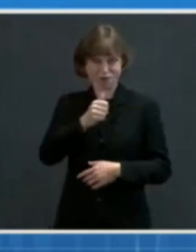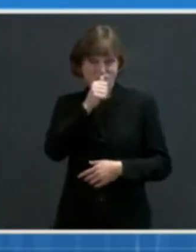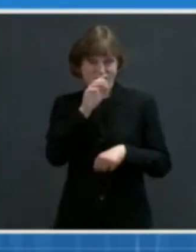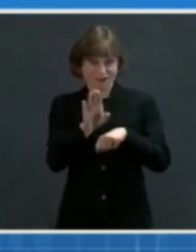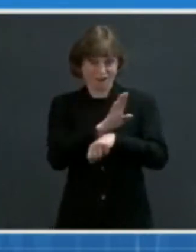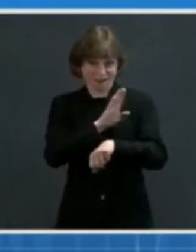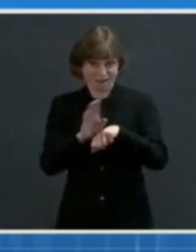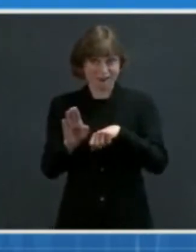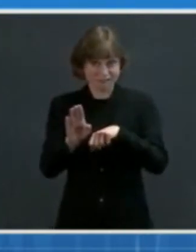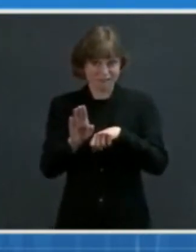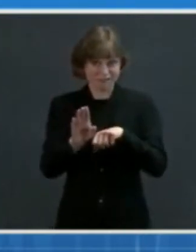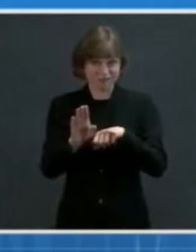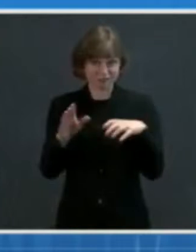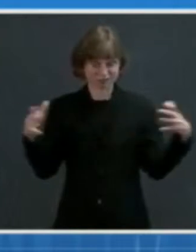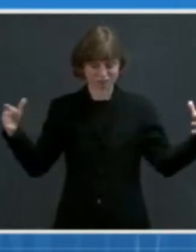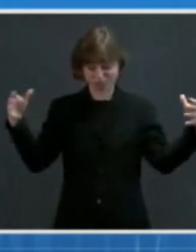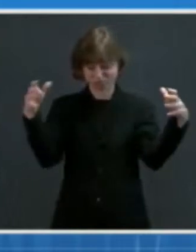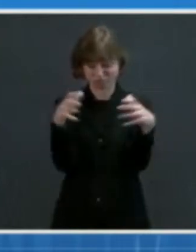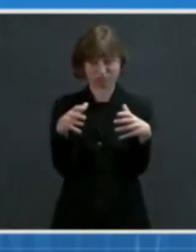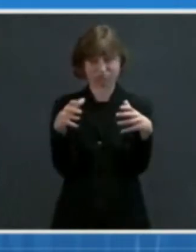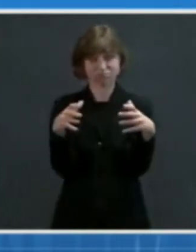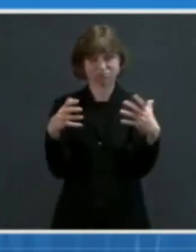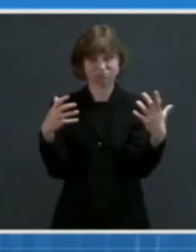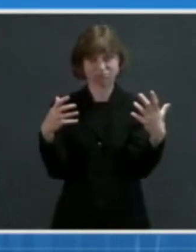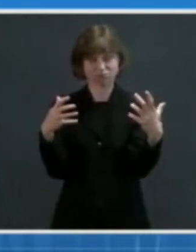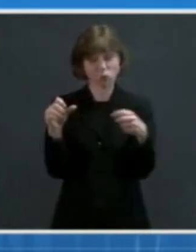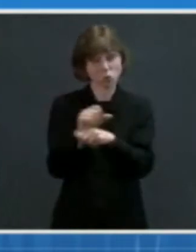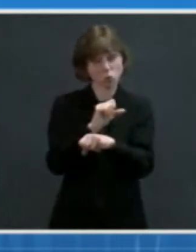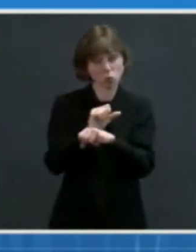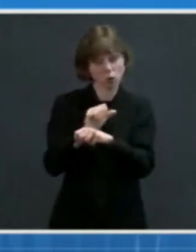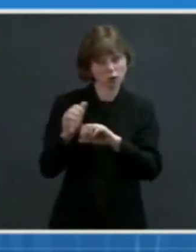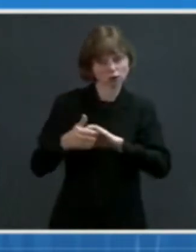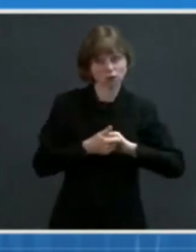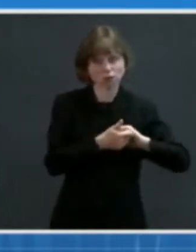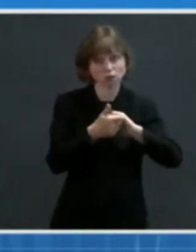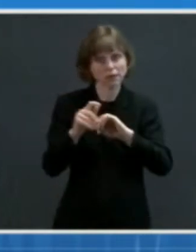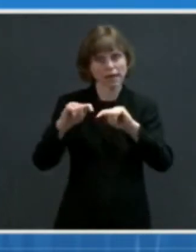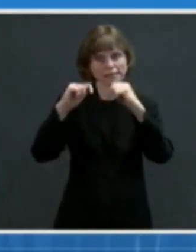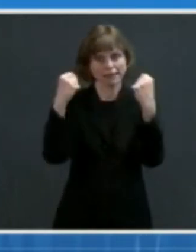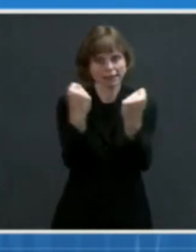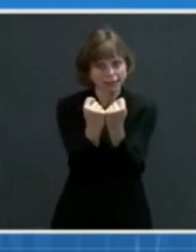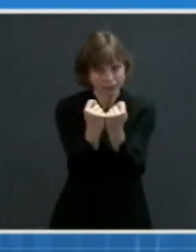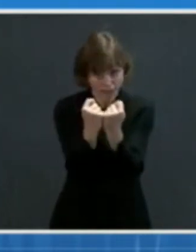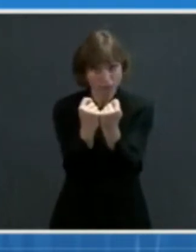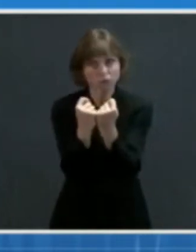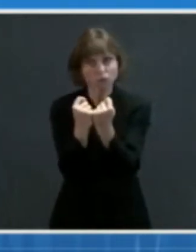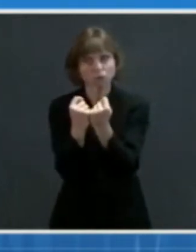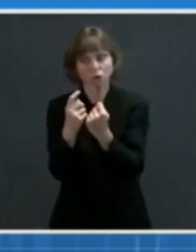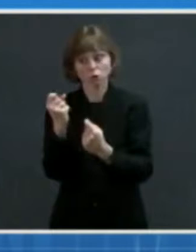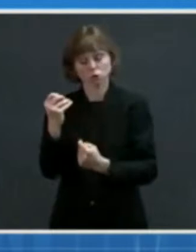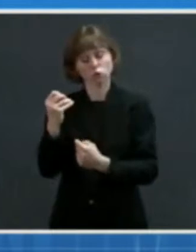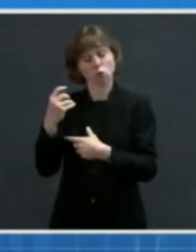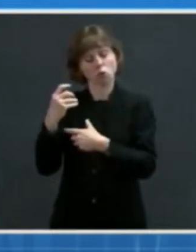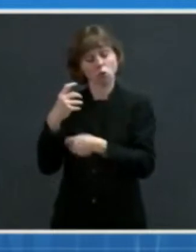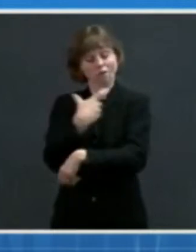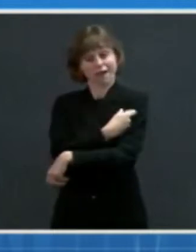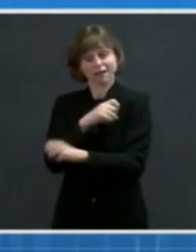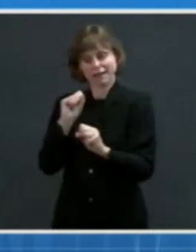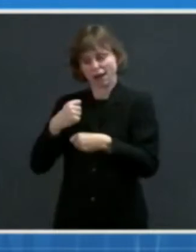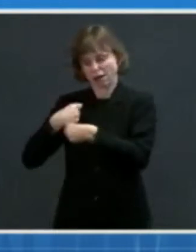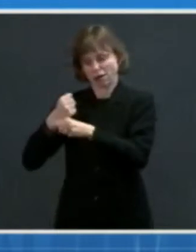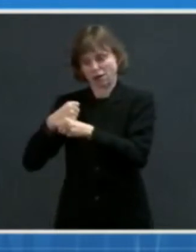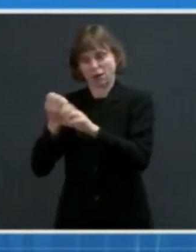to work as a team to move this vaccine so rapidly from authorization into arms with